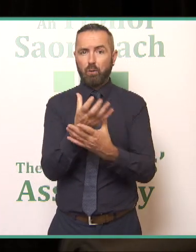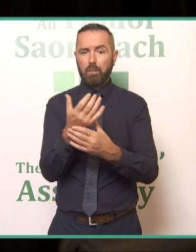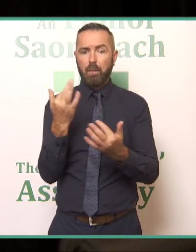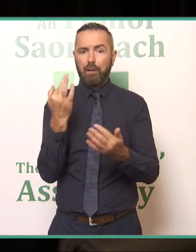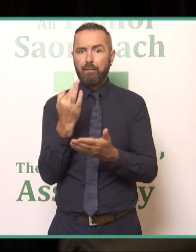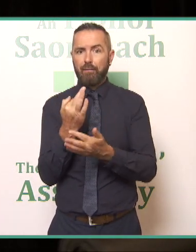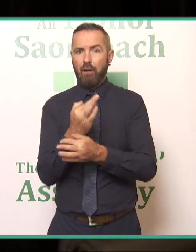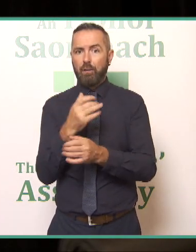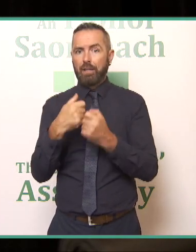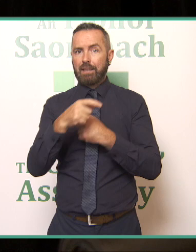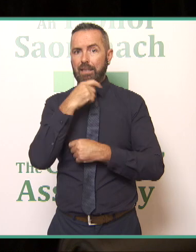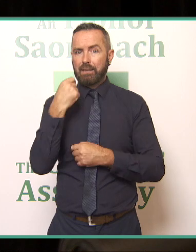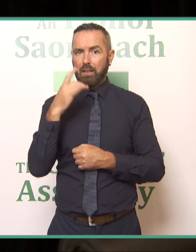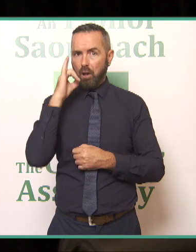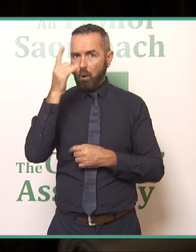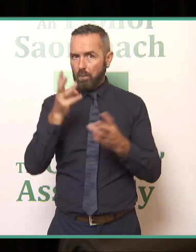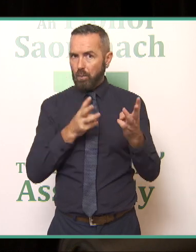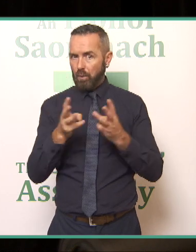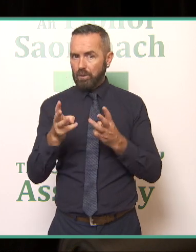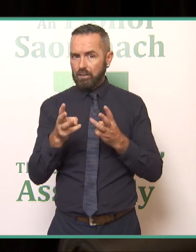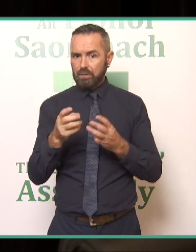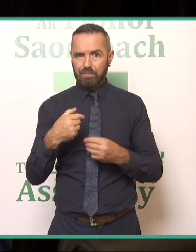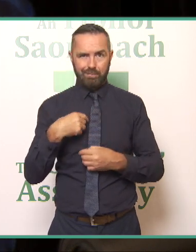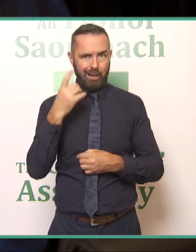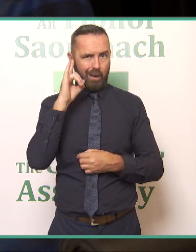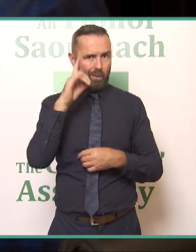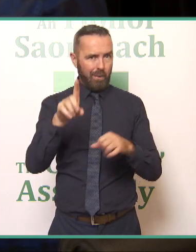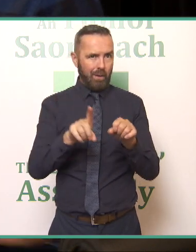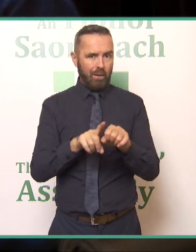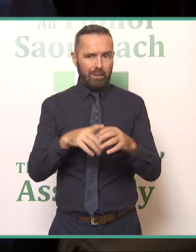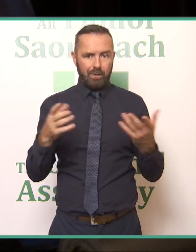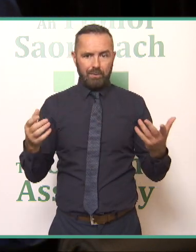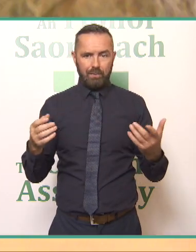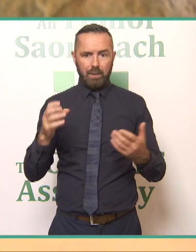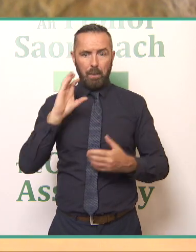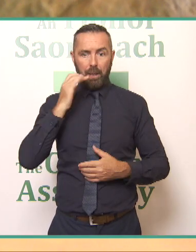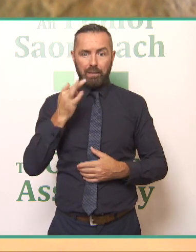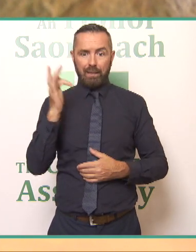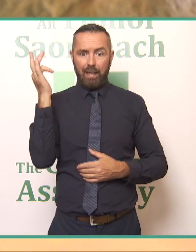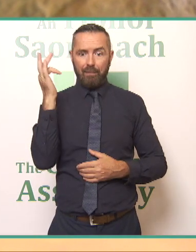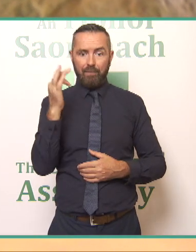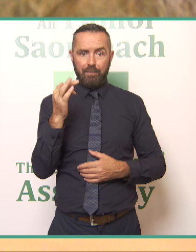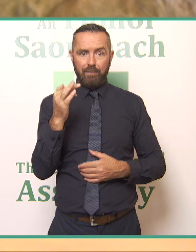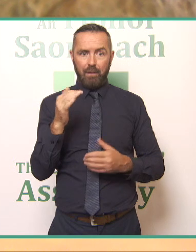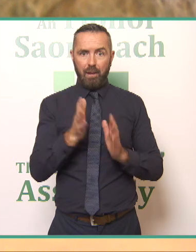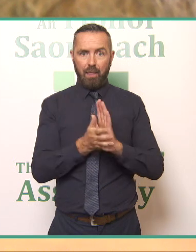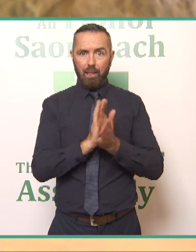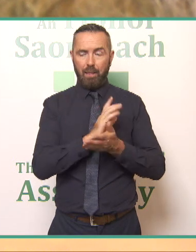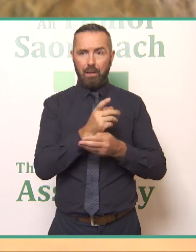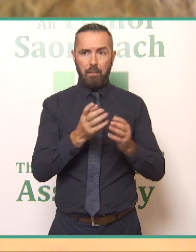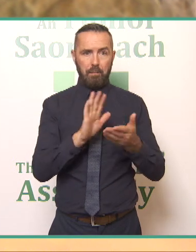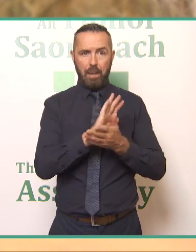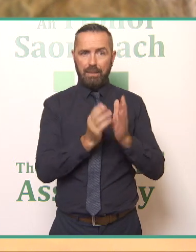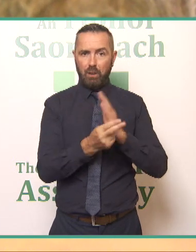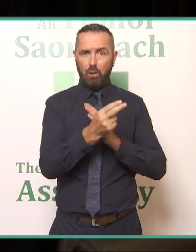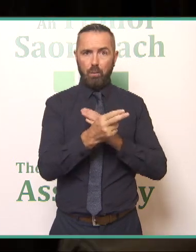around to me, he's like, I hope to God this works. I was like, I feckin' hope so too. You know, because if I feck that up, we'd have been going back out there and redoing everything.